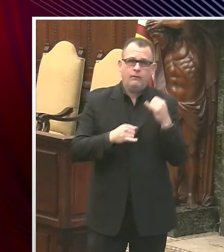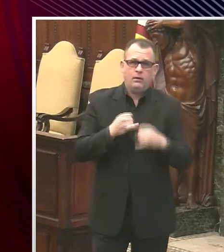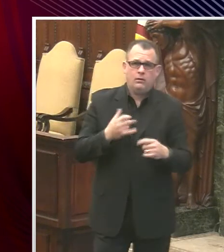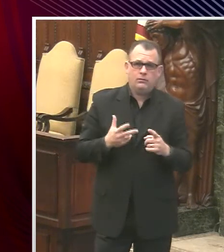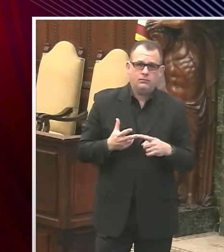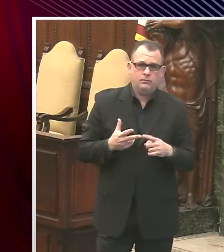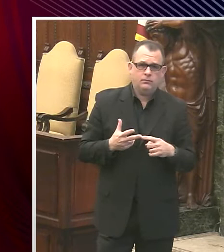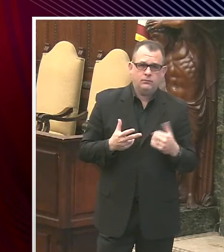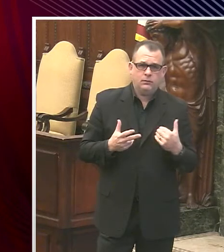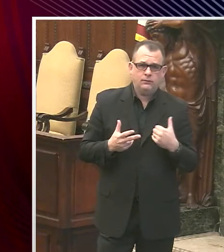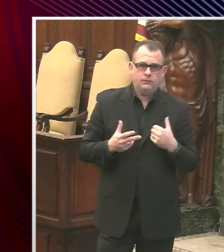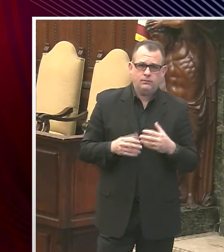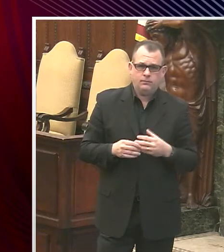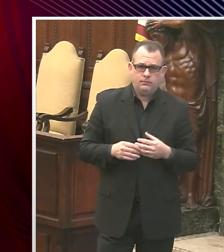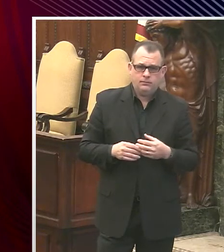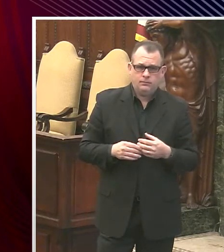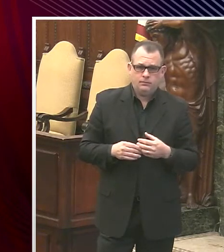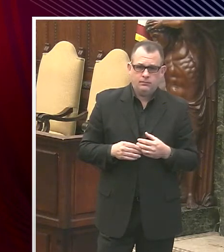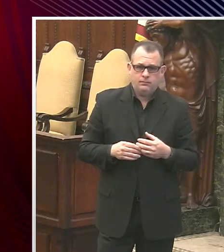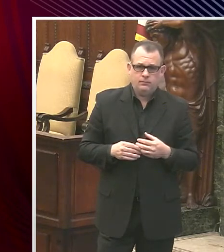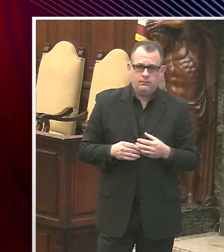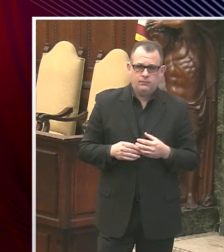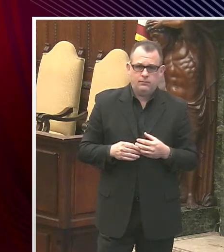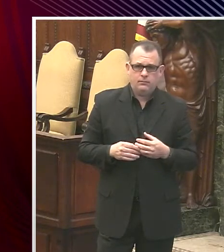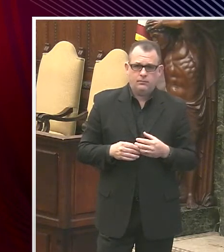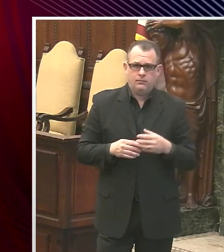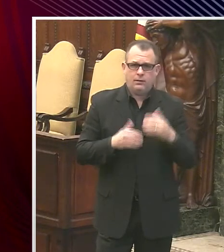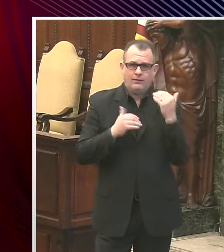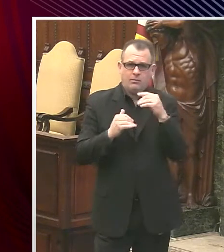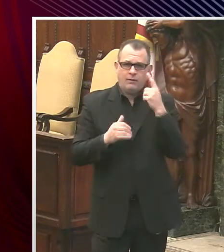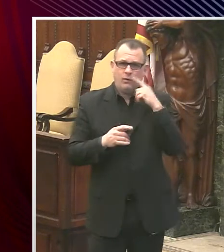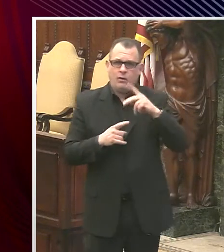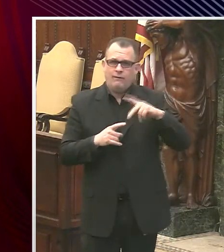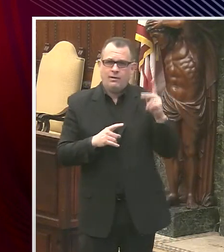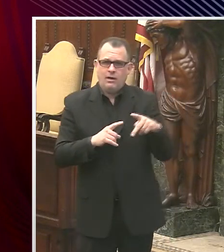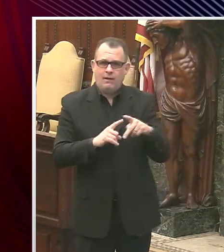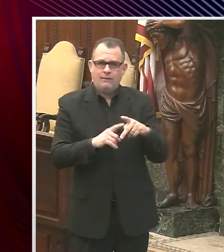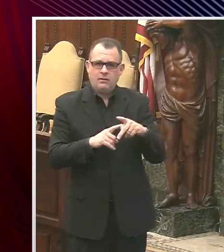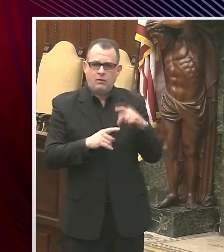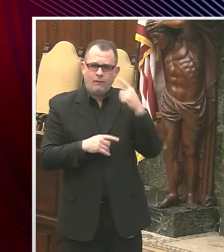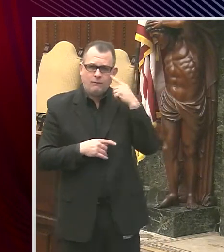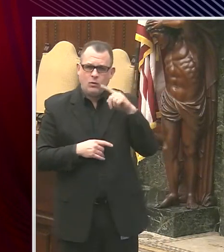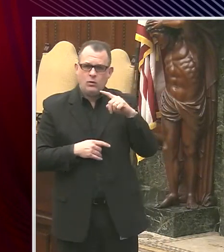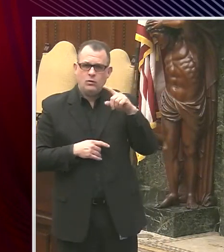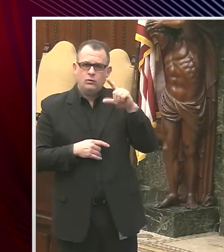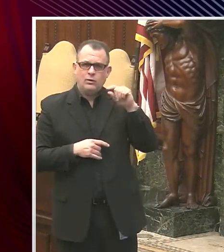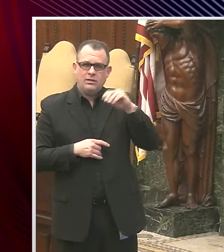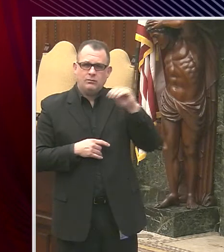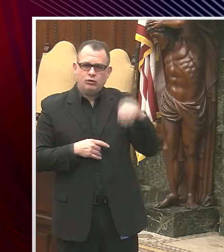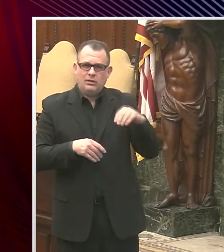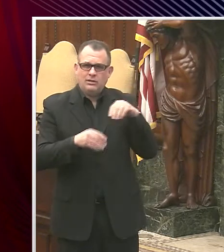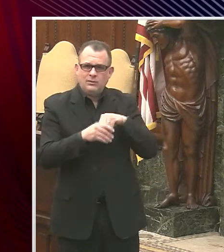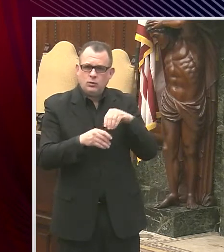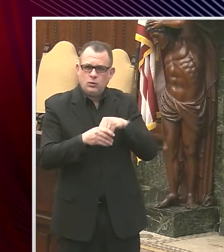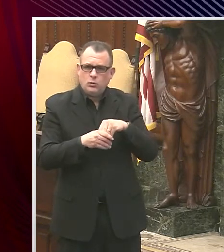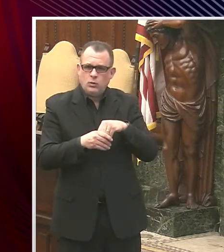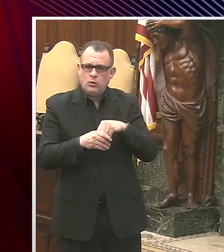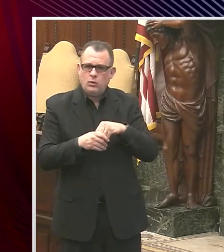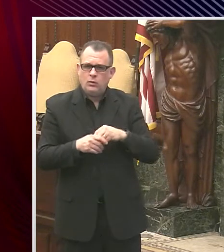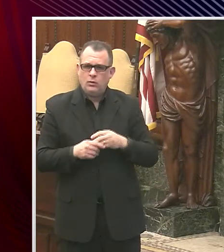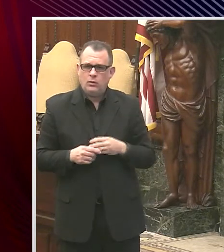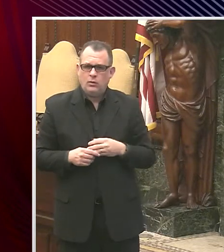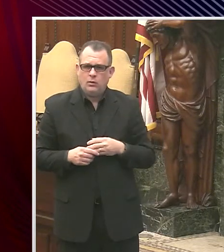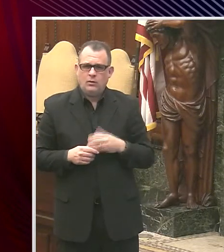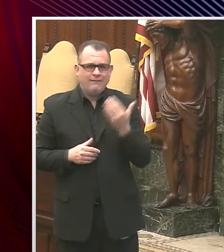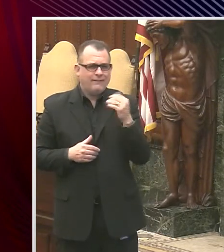is right now, so the limits for Philadelphia are for 20% indoors and